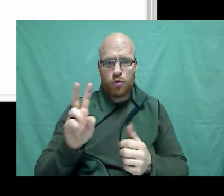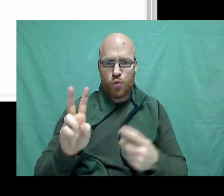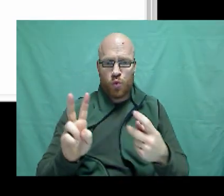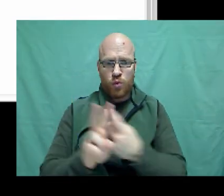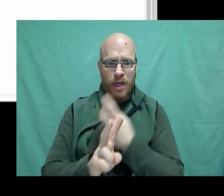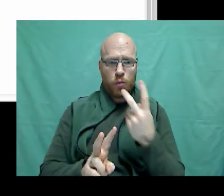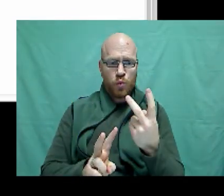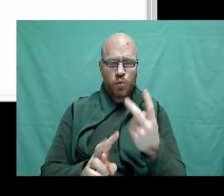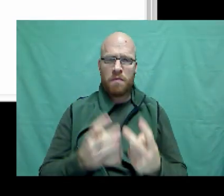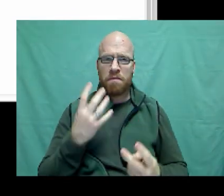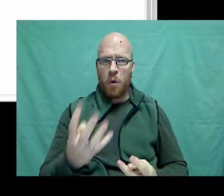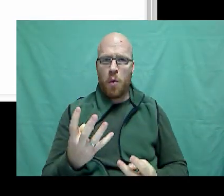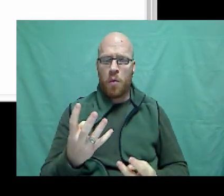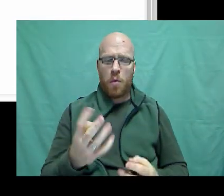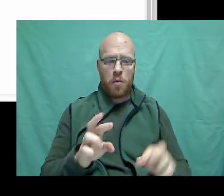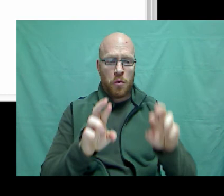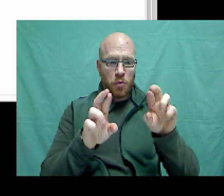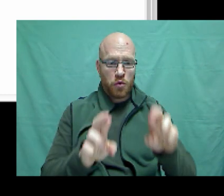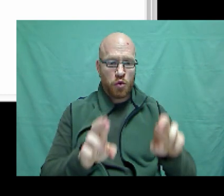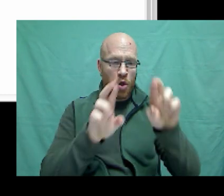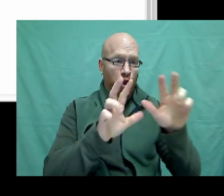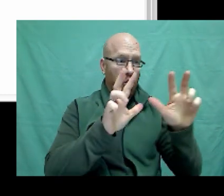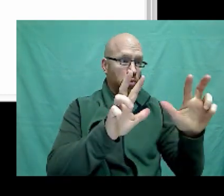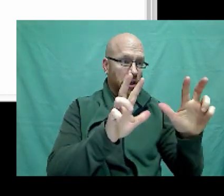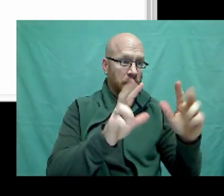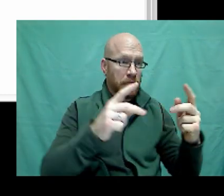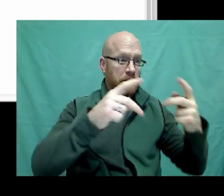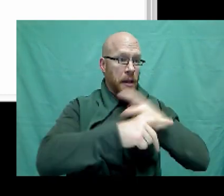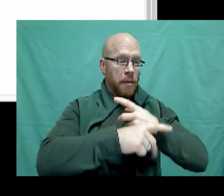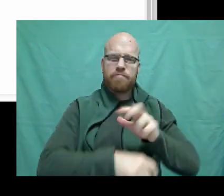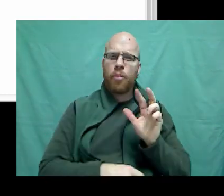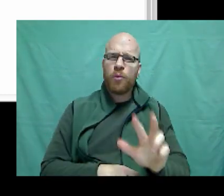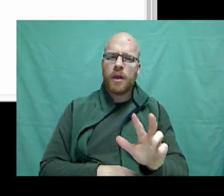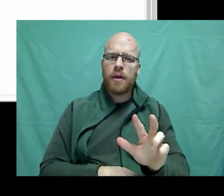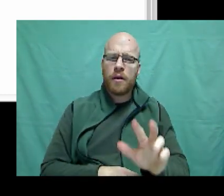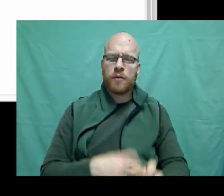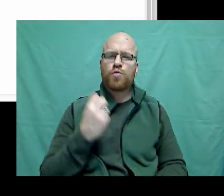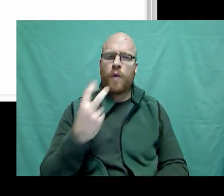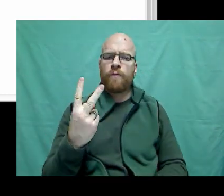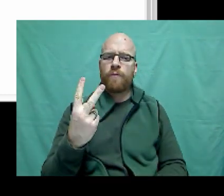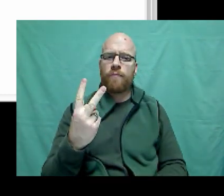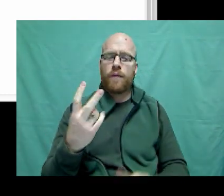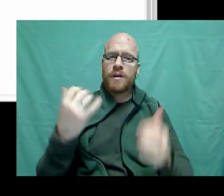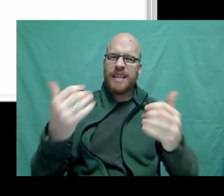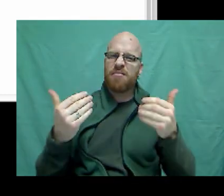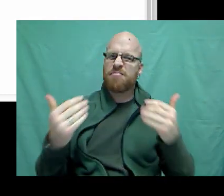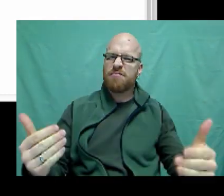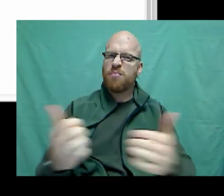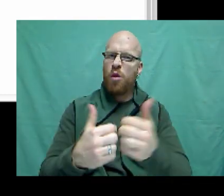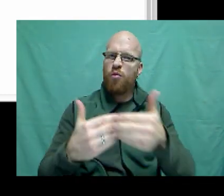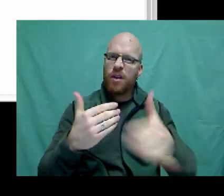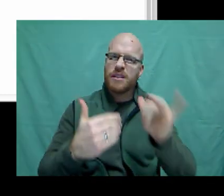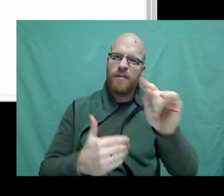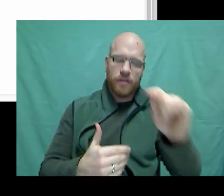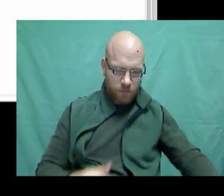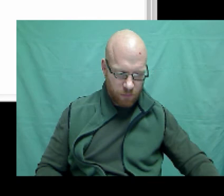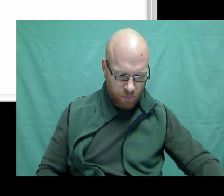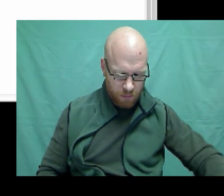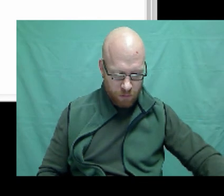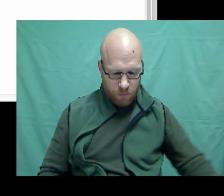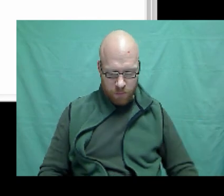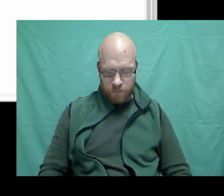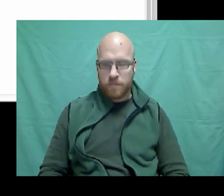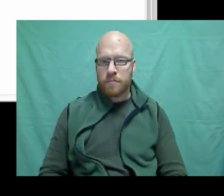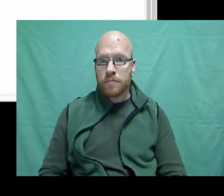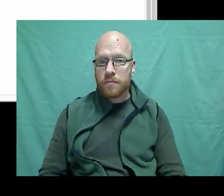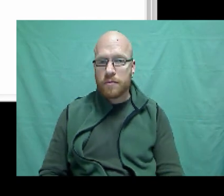3. 2 times 2 is 4. The square root of 3 squared, or times itself, is 3. 4 times 3 is 12. Now we'll go with the rest of